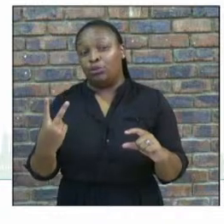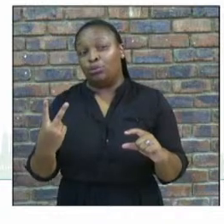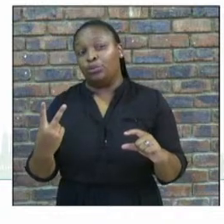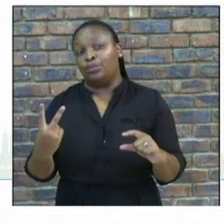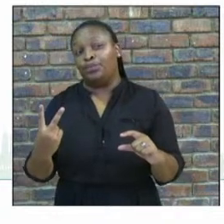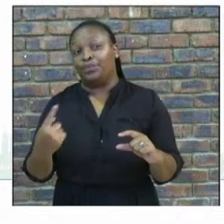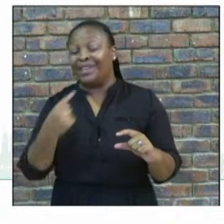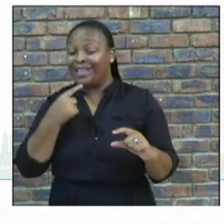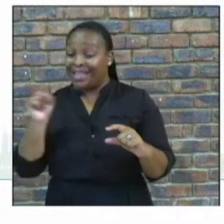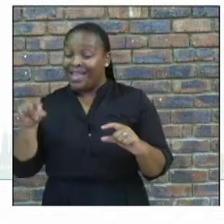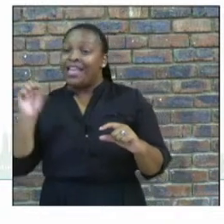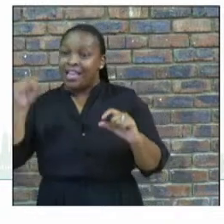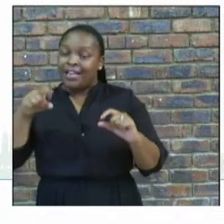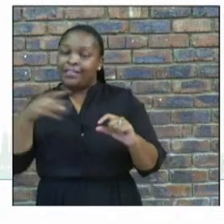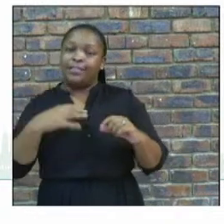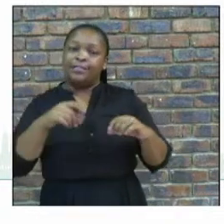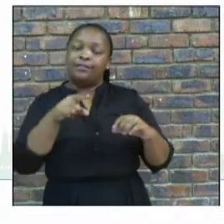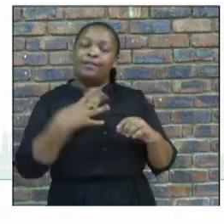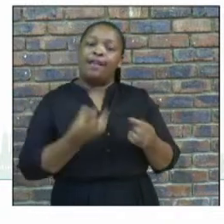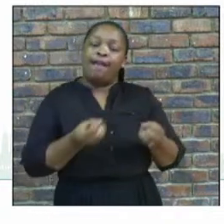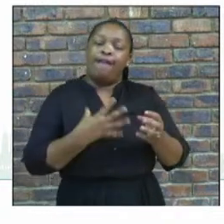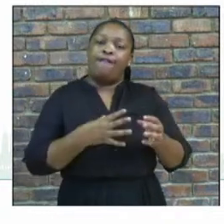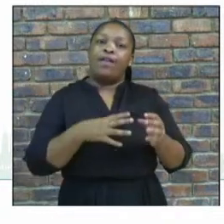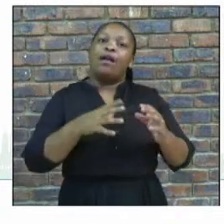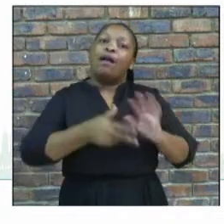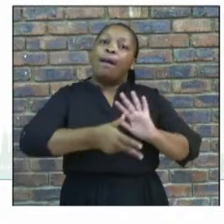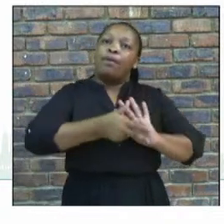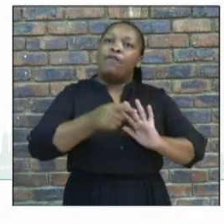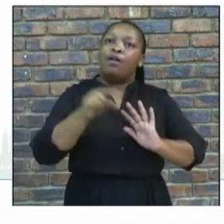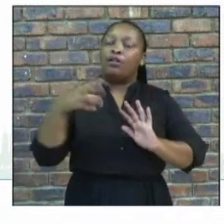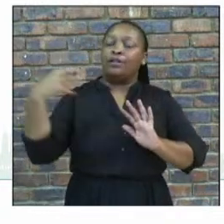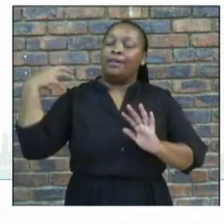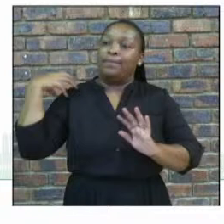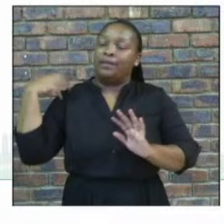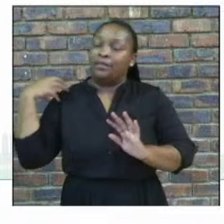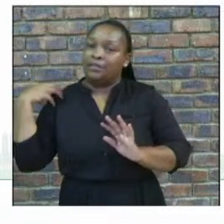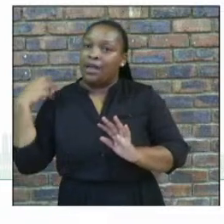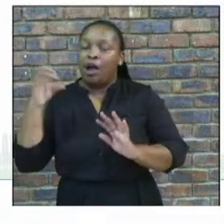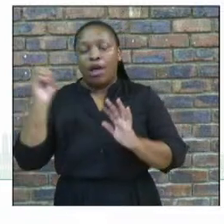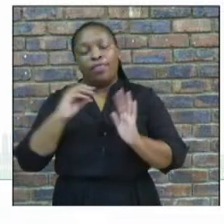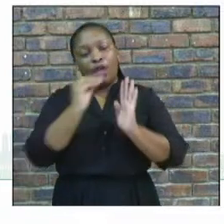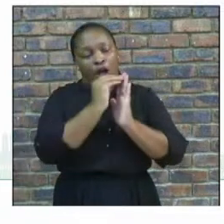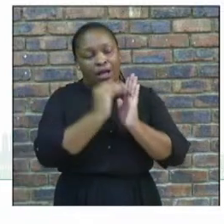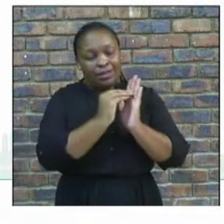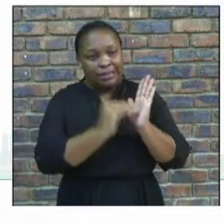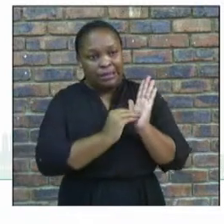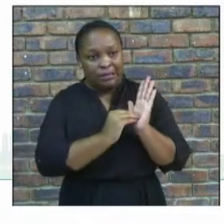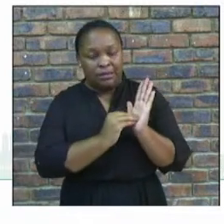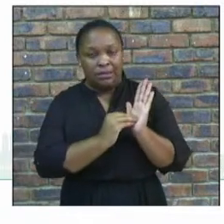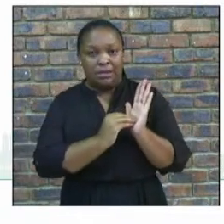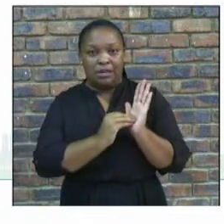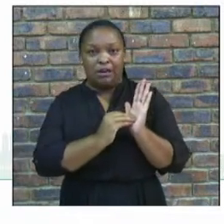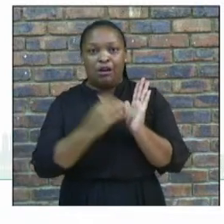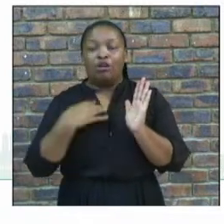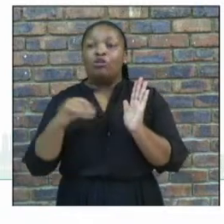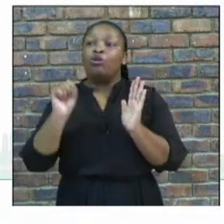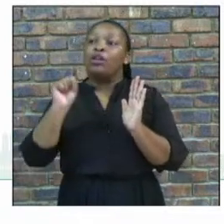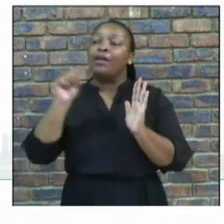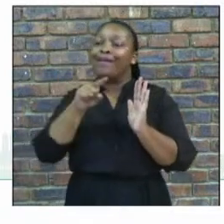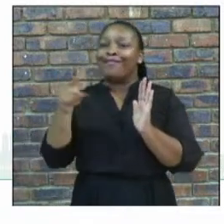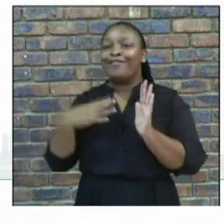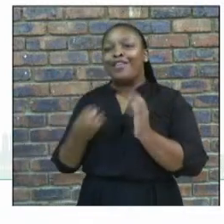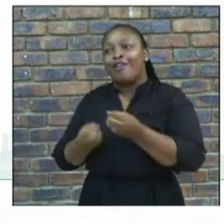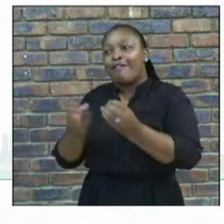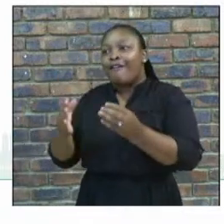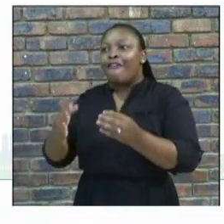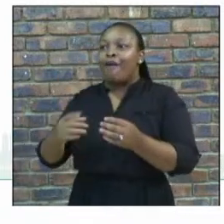provision for the minister also through a notice in the Gazette to reserve blocks for black person. So